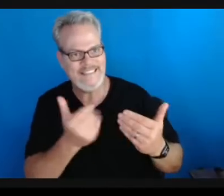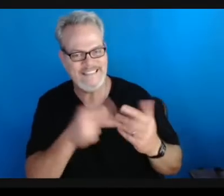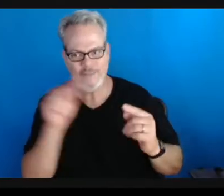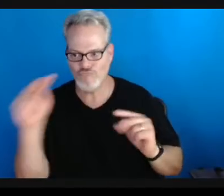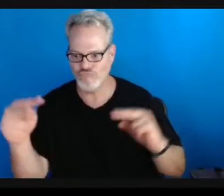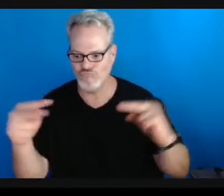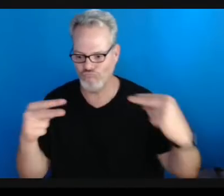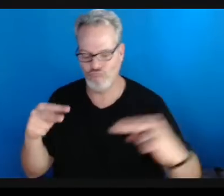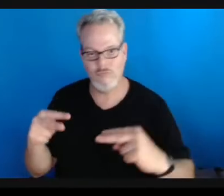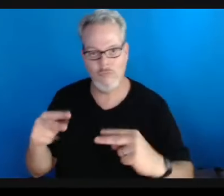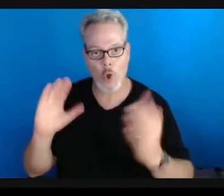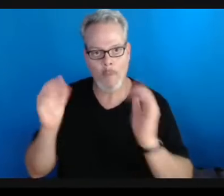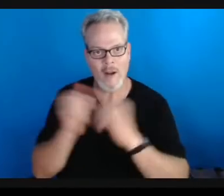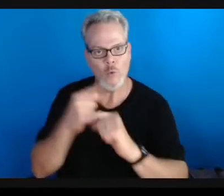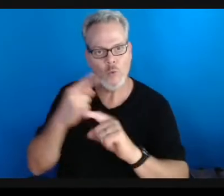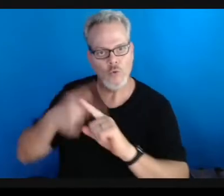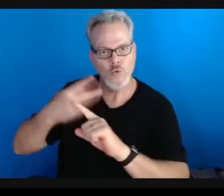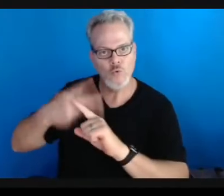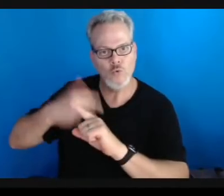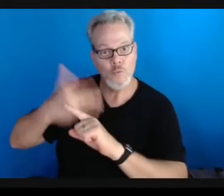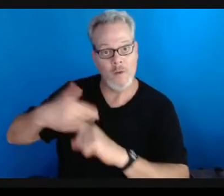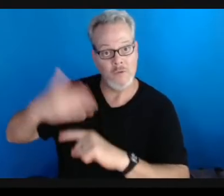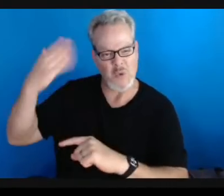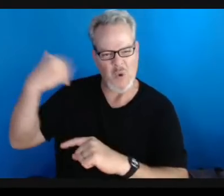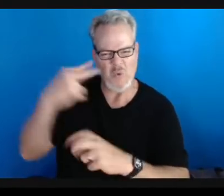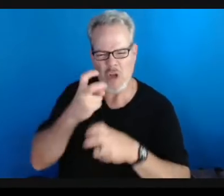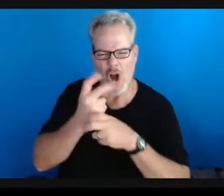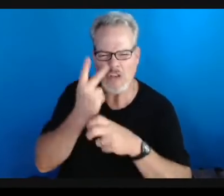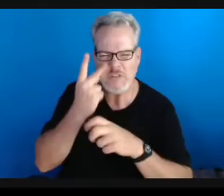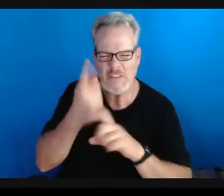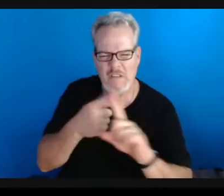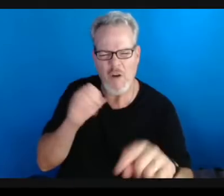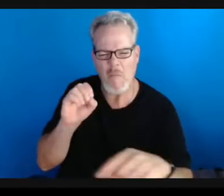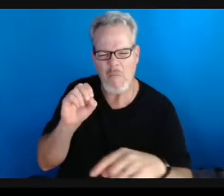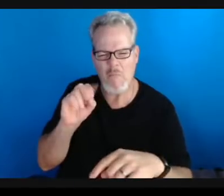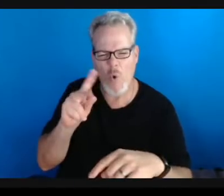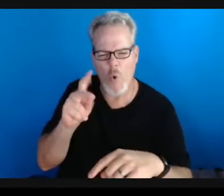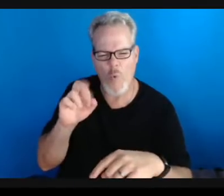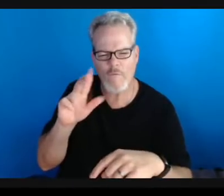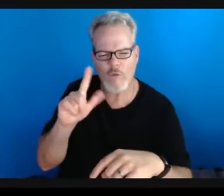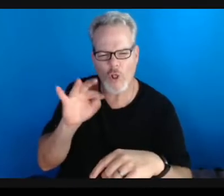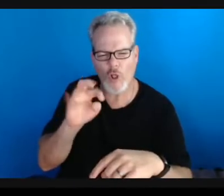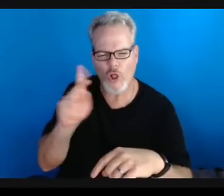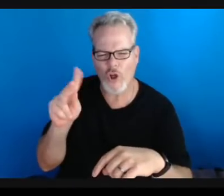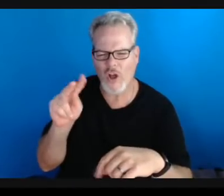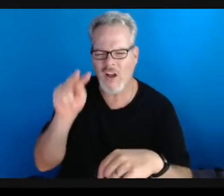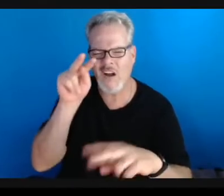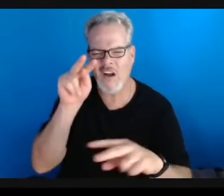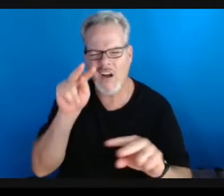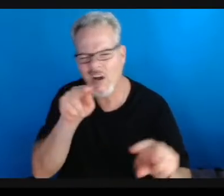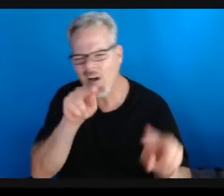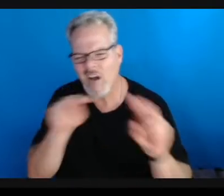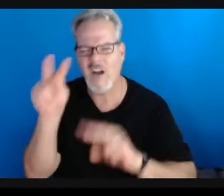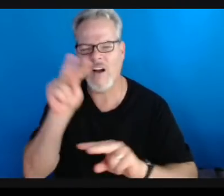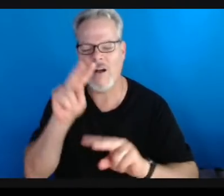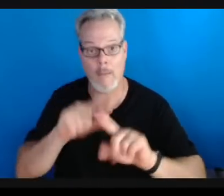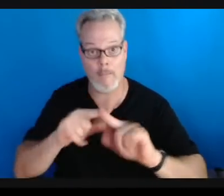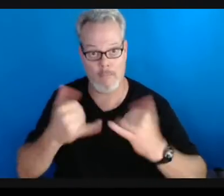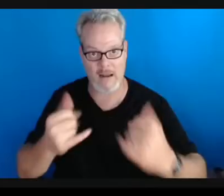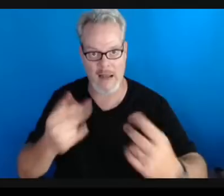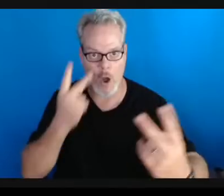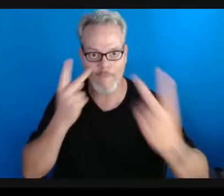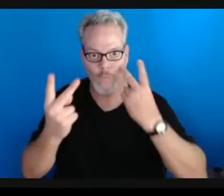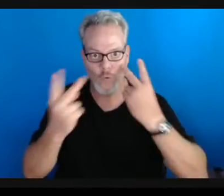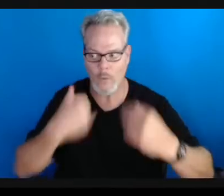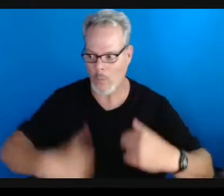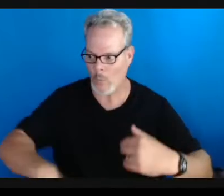months ago it was difficult to see from Kilauea Overlook and down towards Volcano House. Now viewing is starting to open up